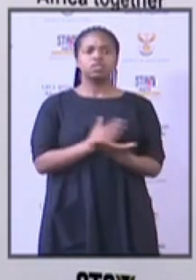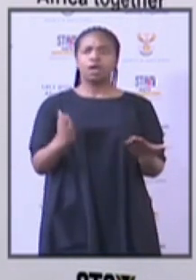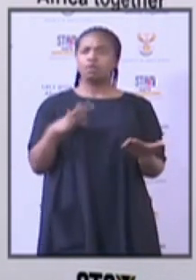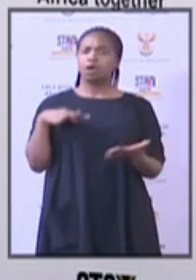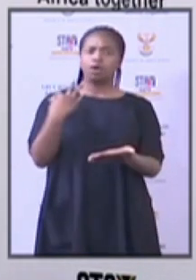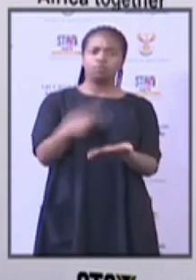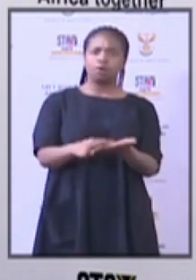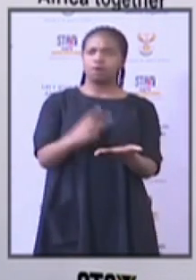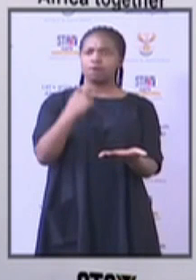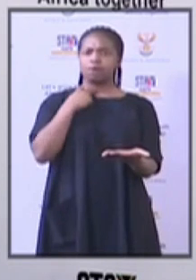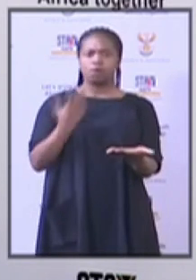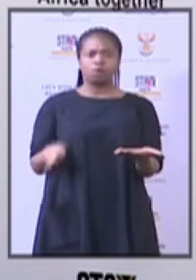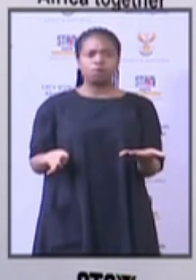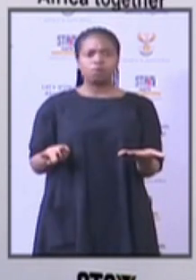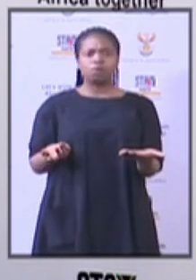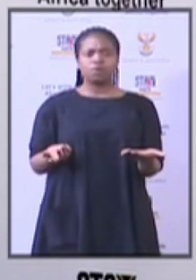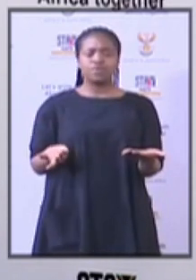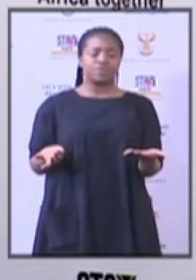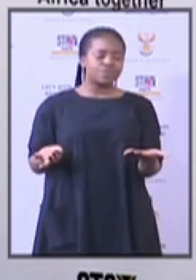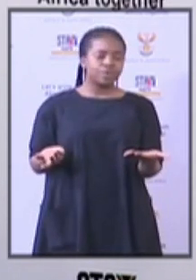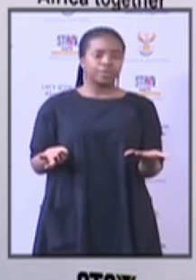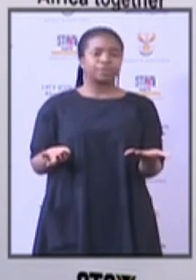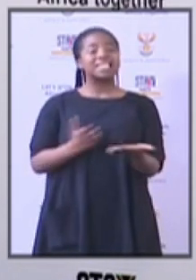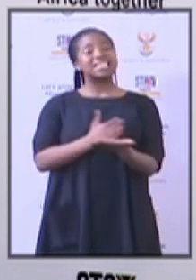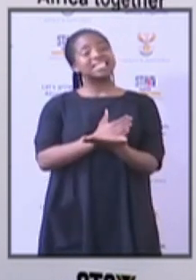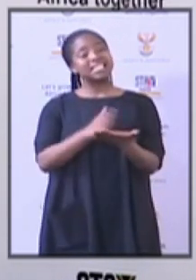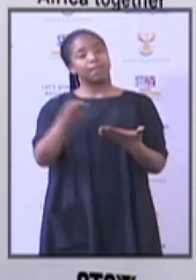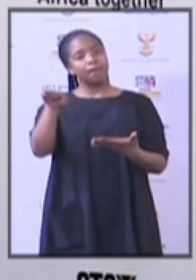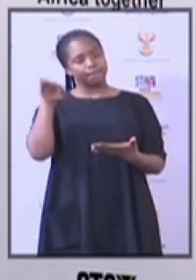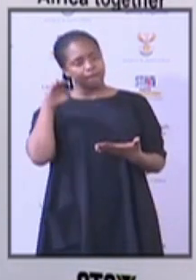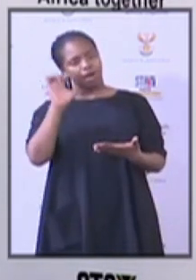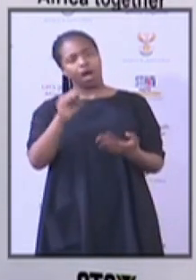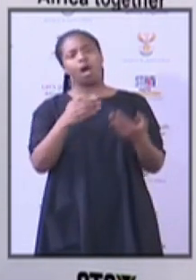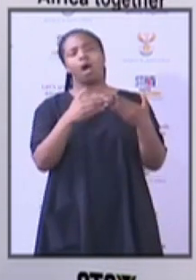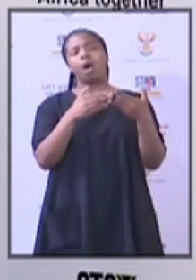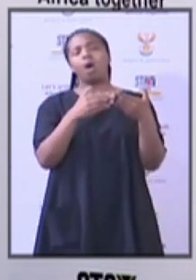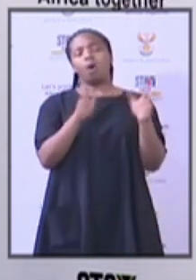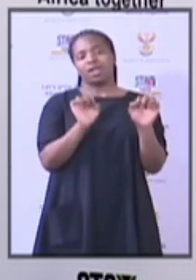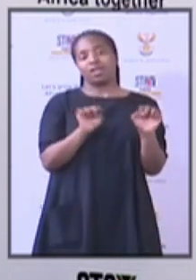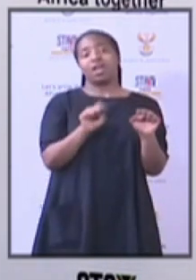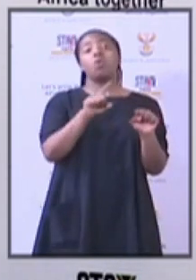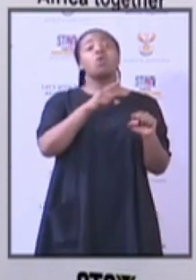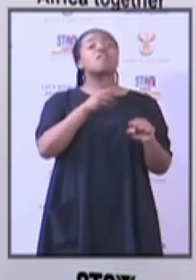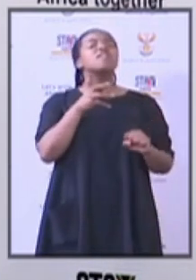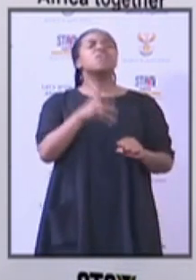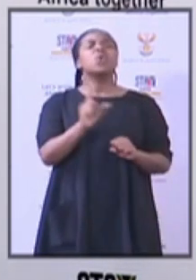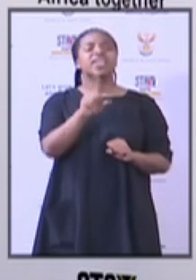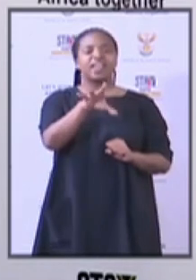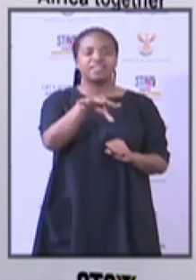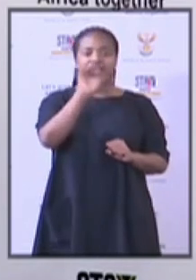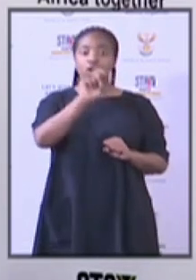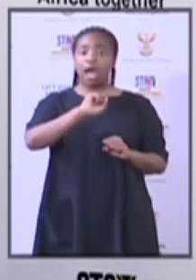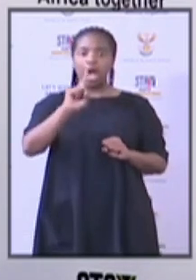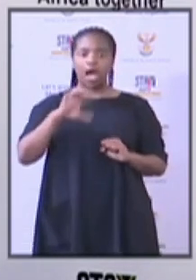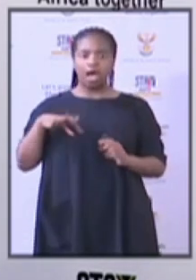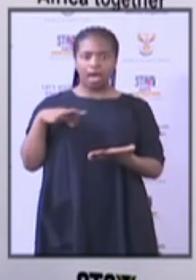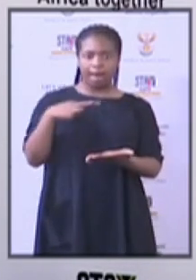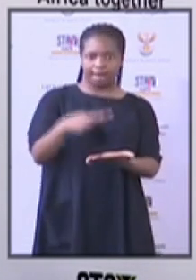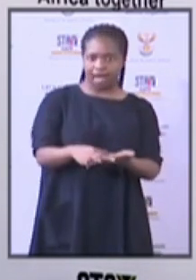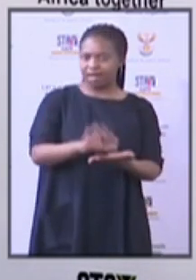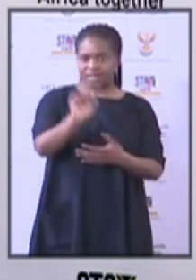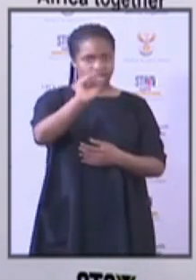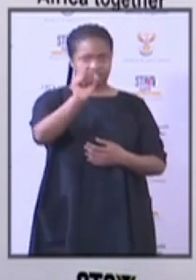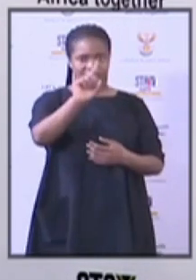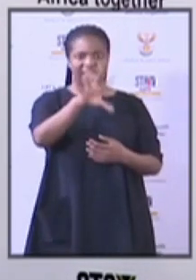applied. Now, we are saying certain banks have opened just for people to come and collect, not to start from the